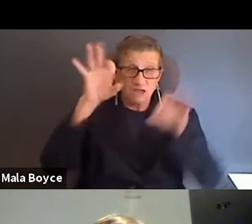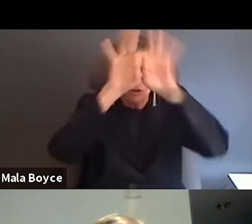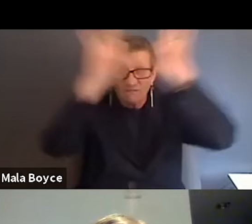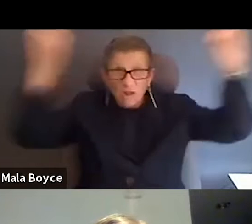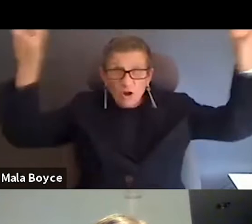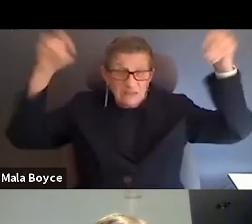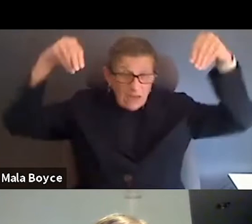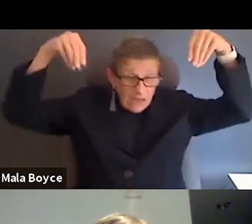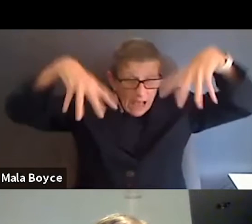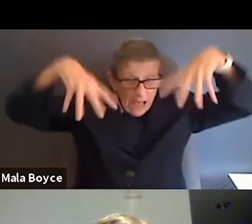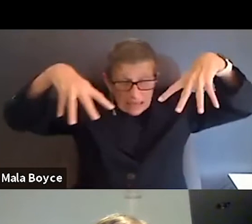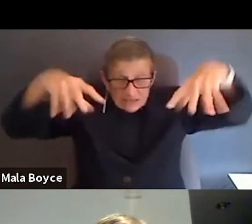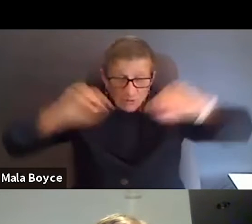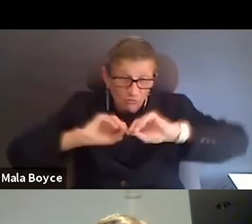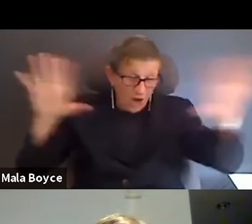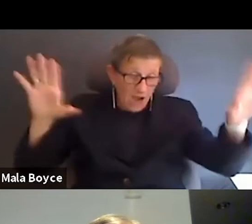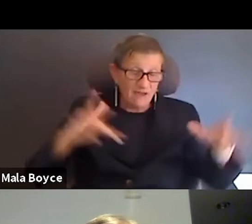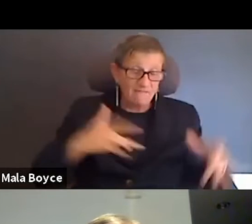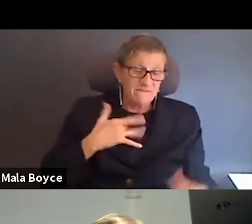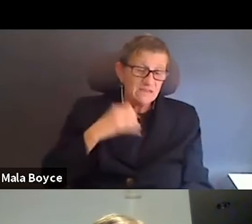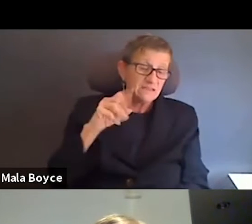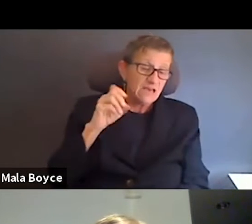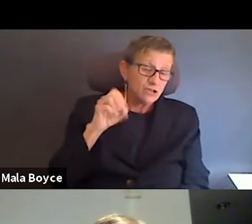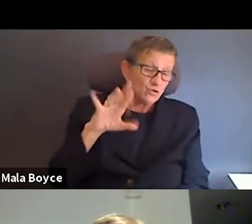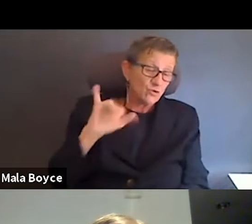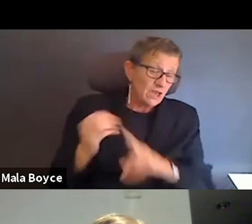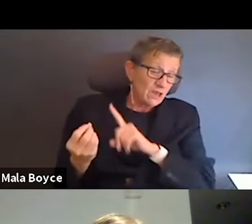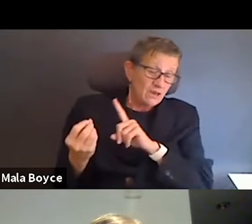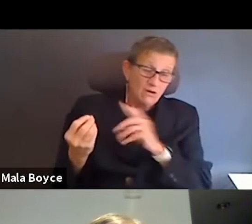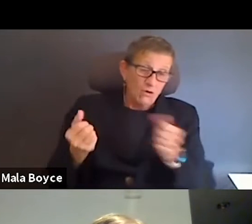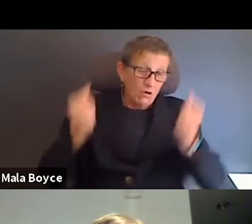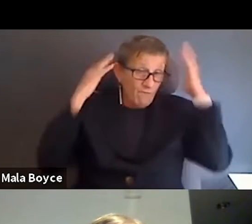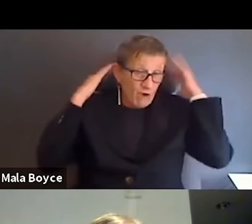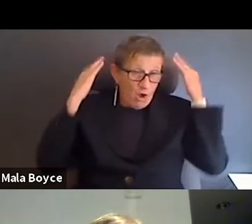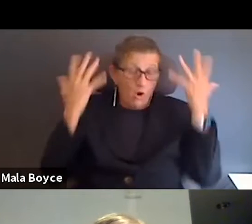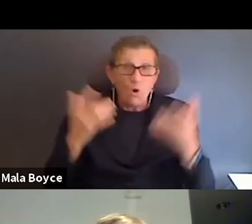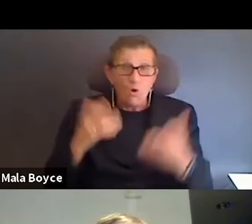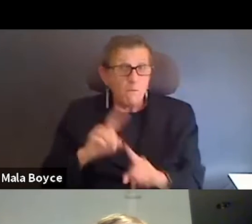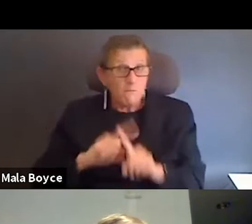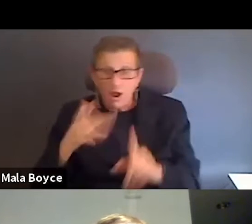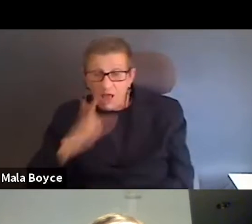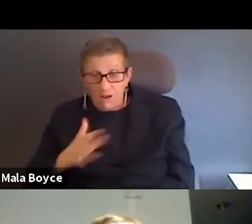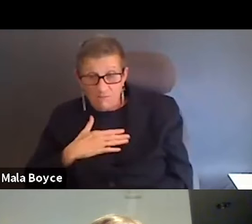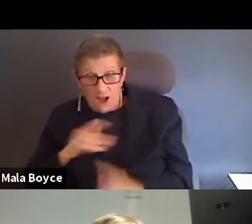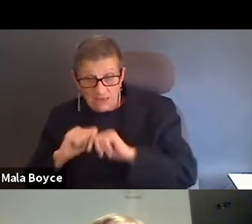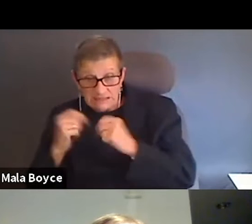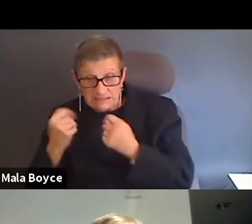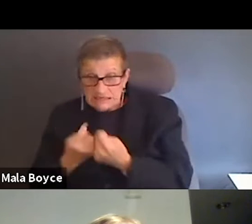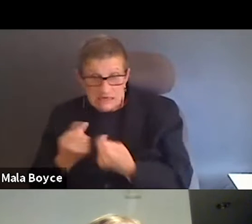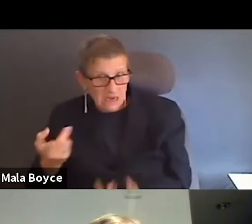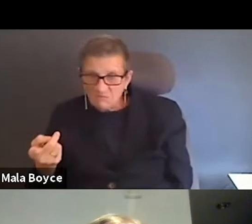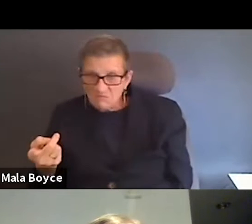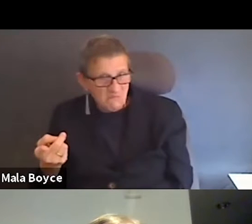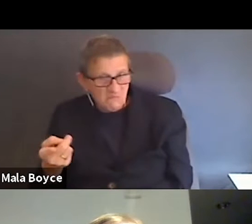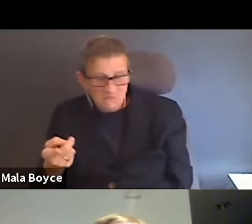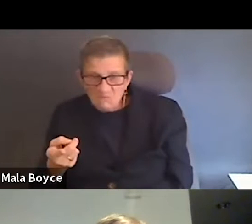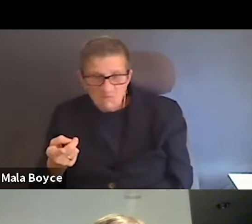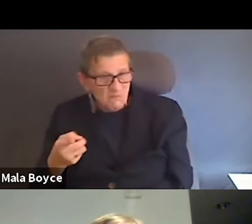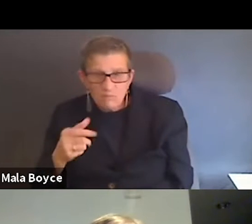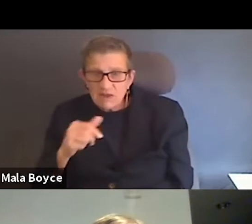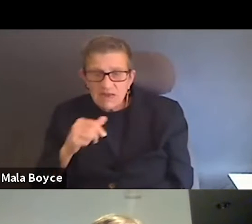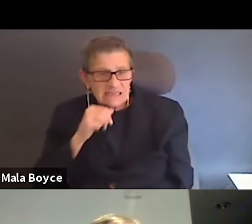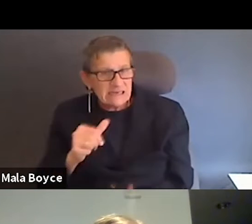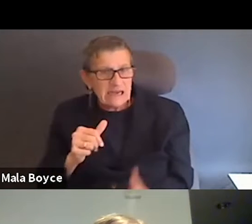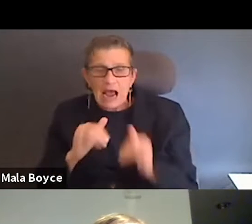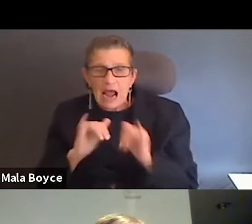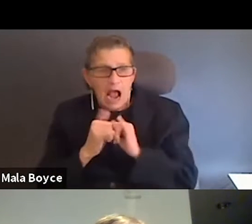cause sensory overload. And luckily for my team, we weren't, that wasn't how autism presented itself